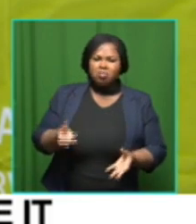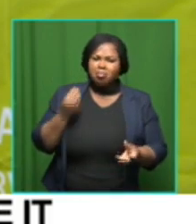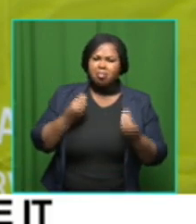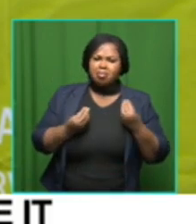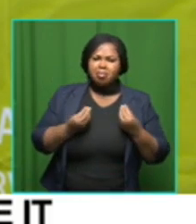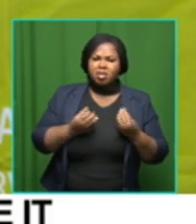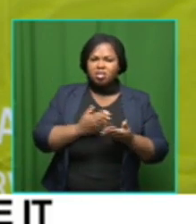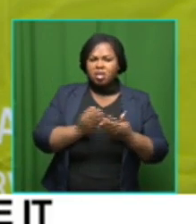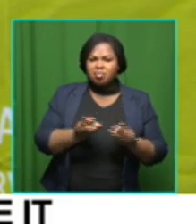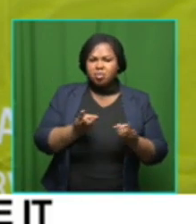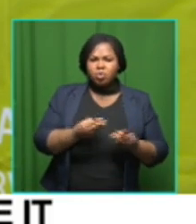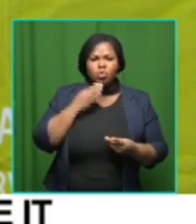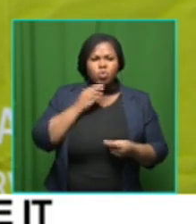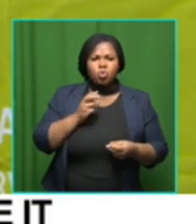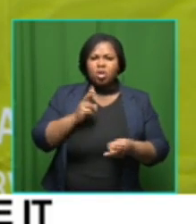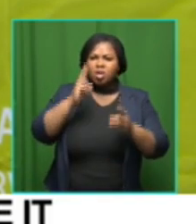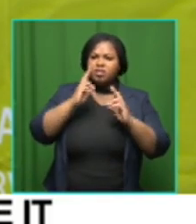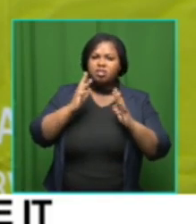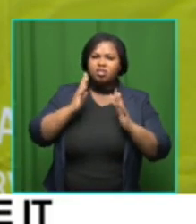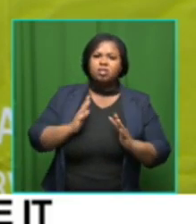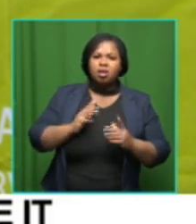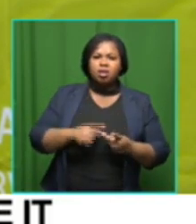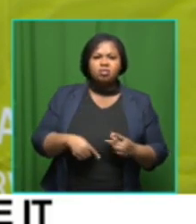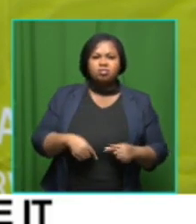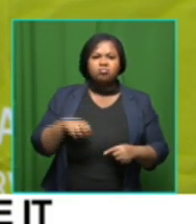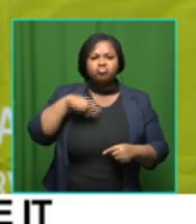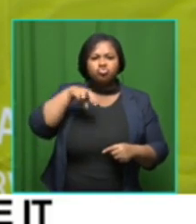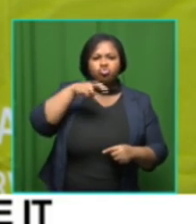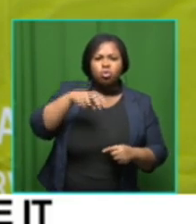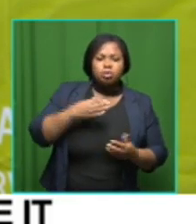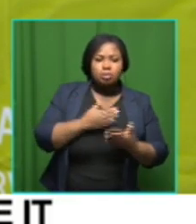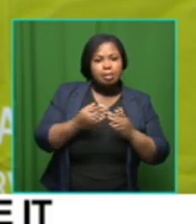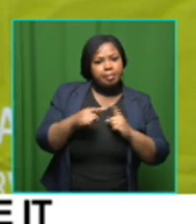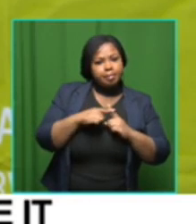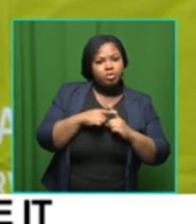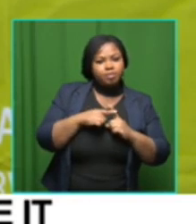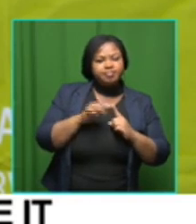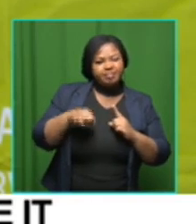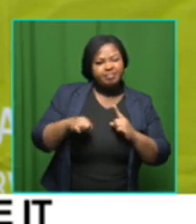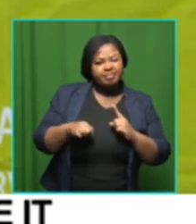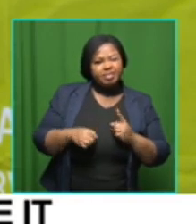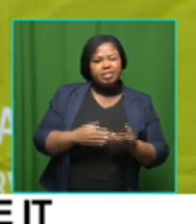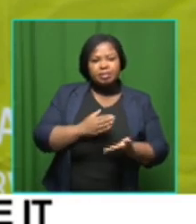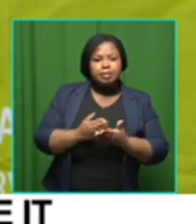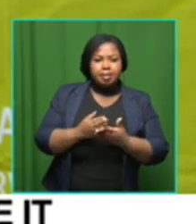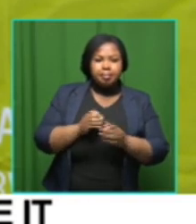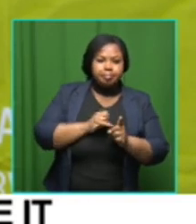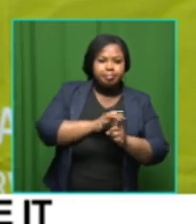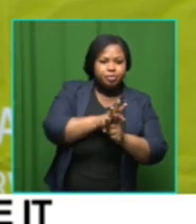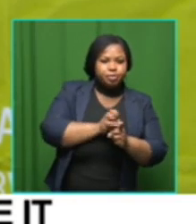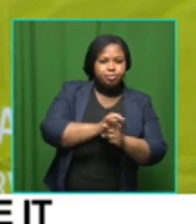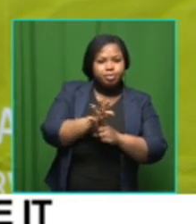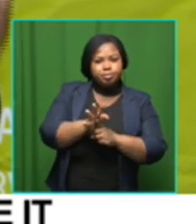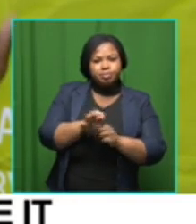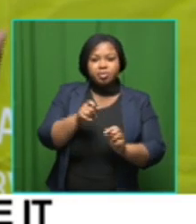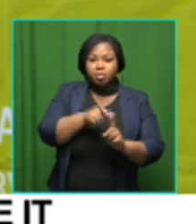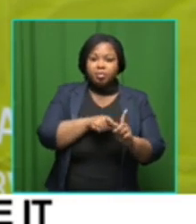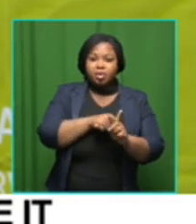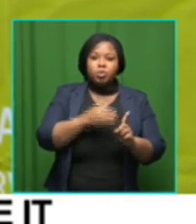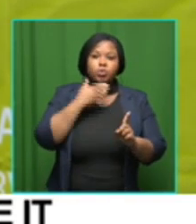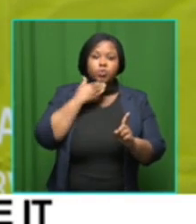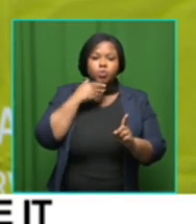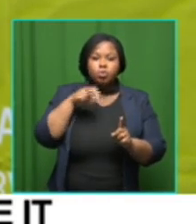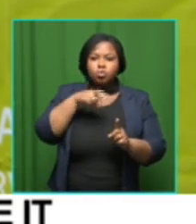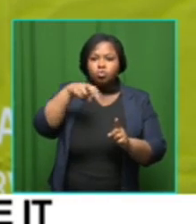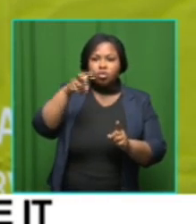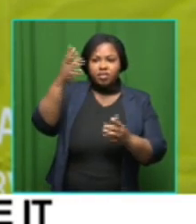who are visitors, are tourists who are still positive, and so on and so on. You still get a lot of transmission from someone who's been to those